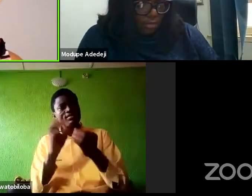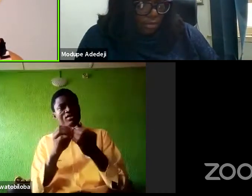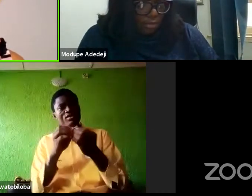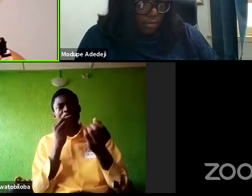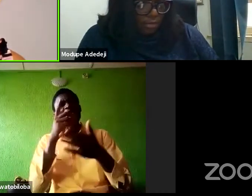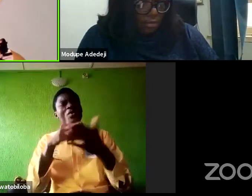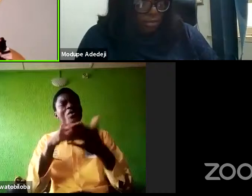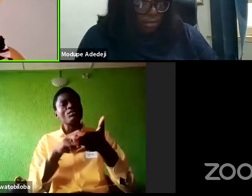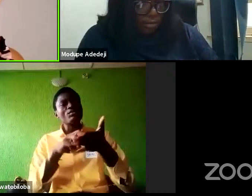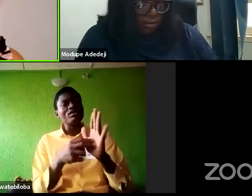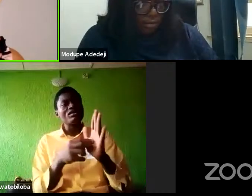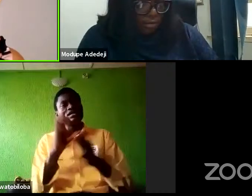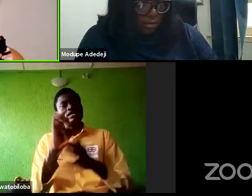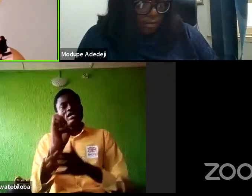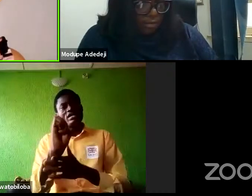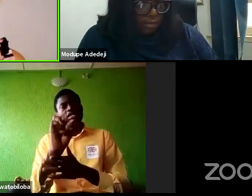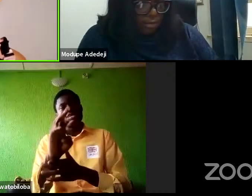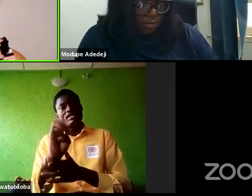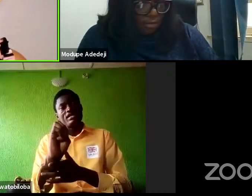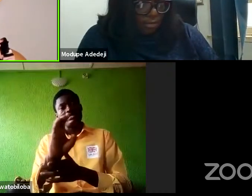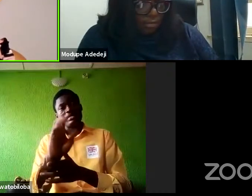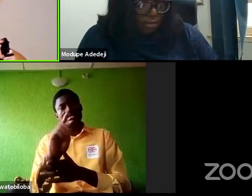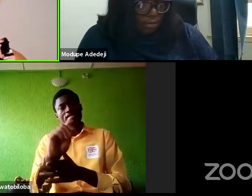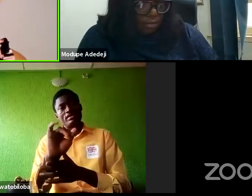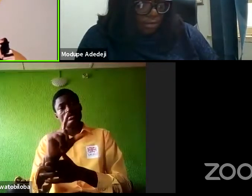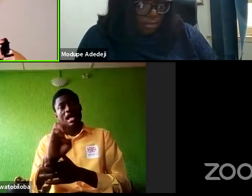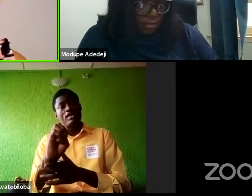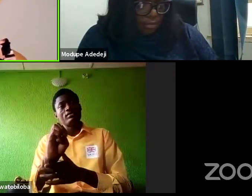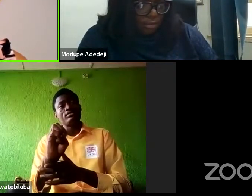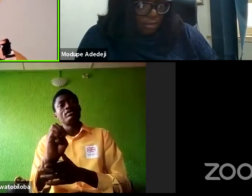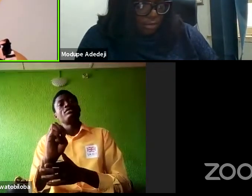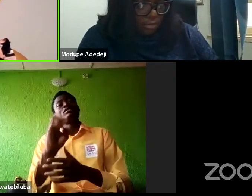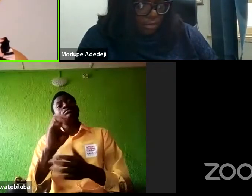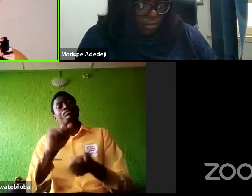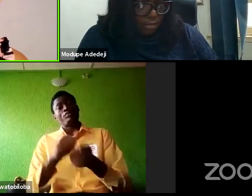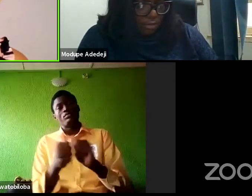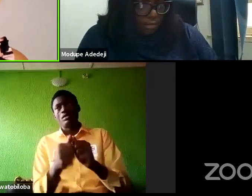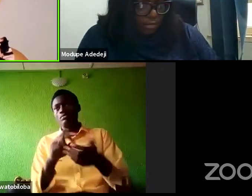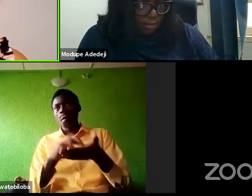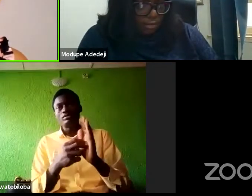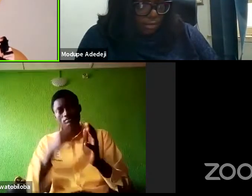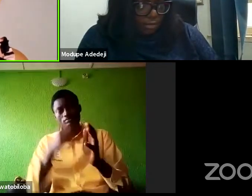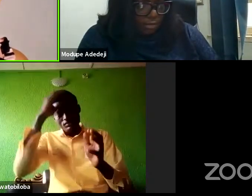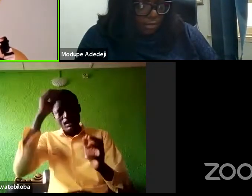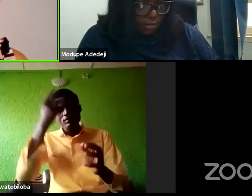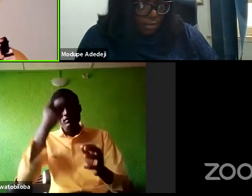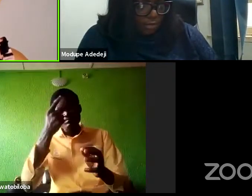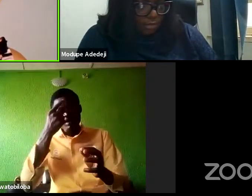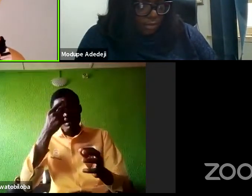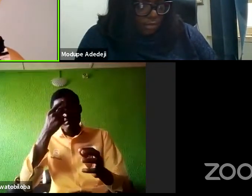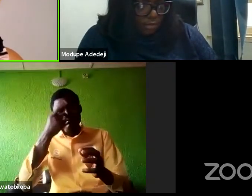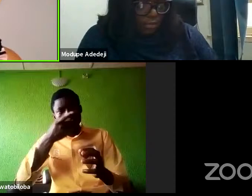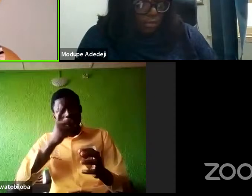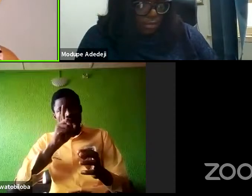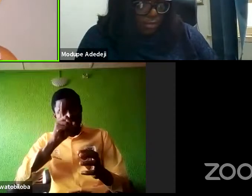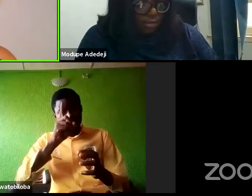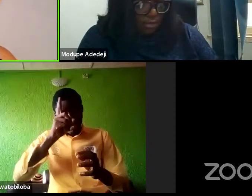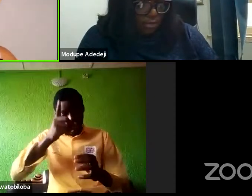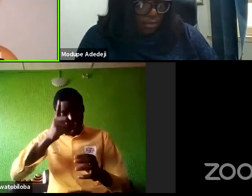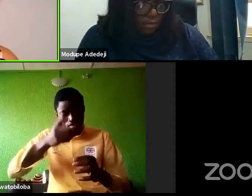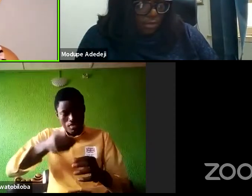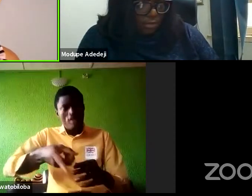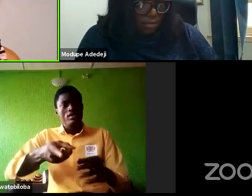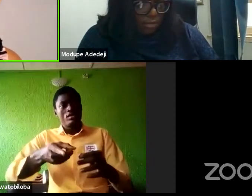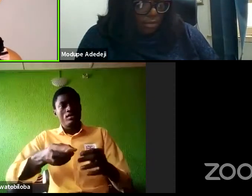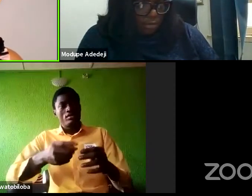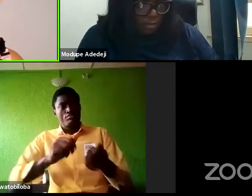be concerned? Why should a couple be concerned? Why should you why is it a big deal? We need to know about it.